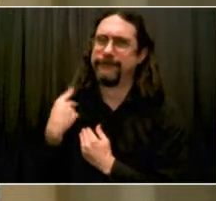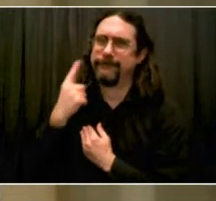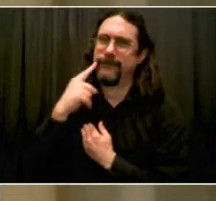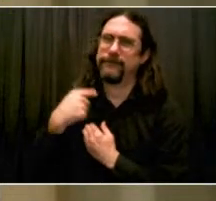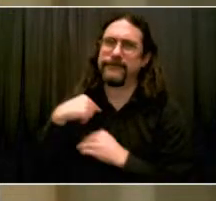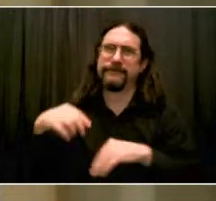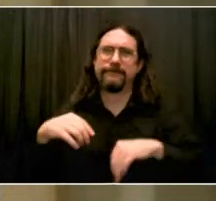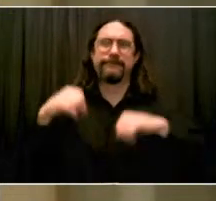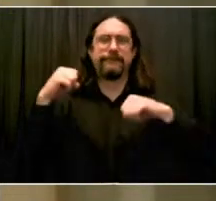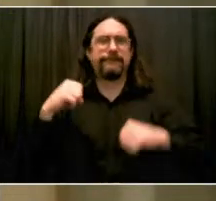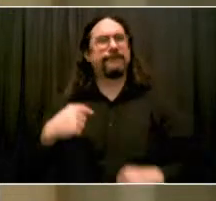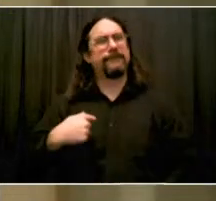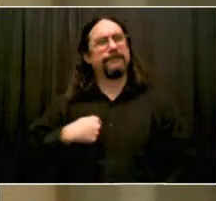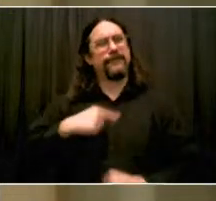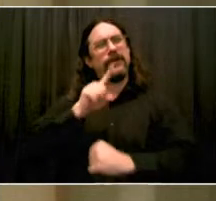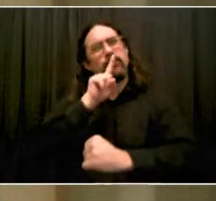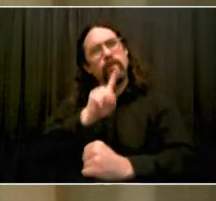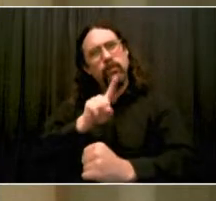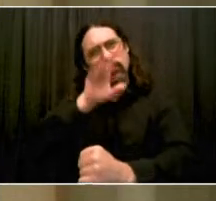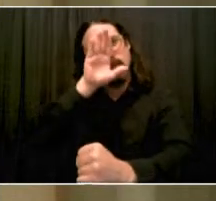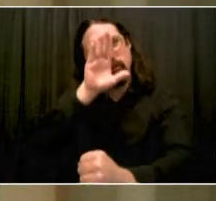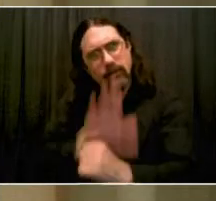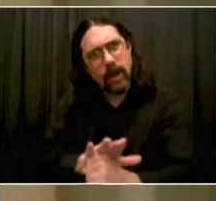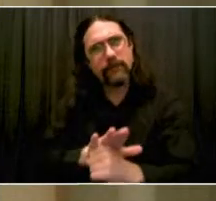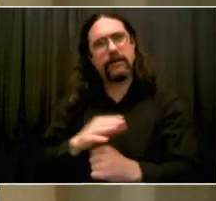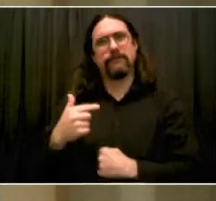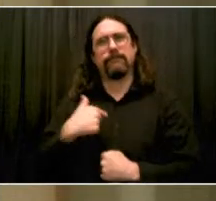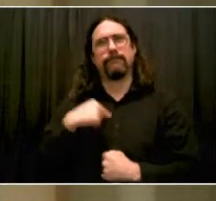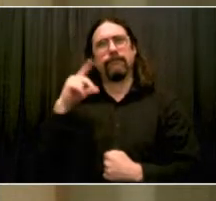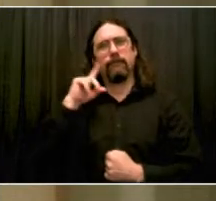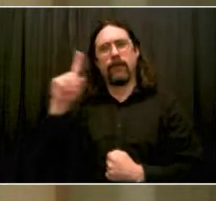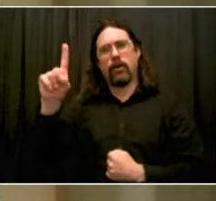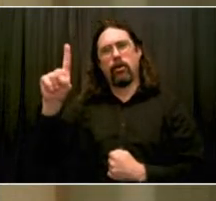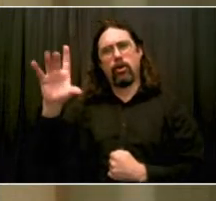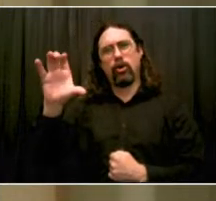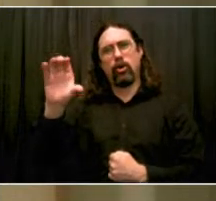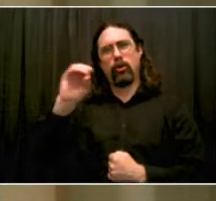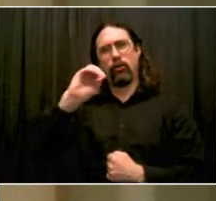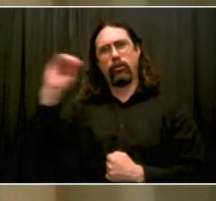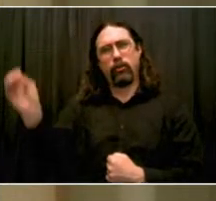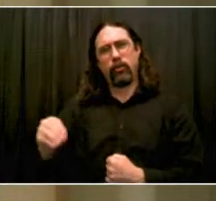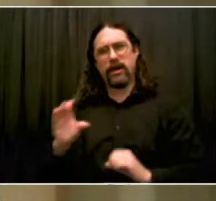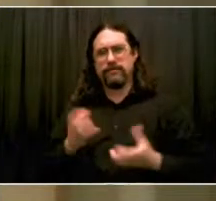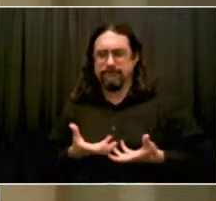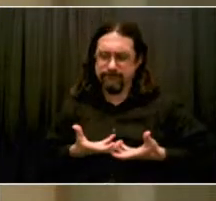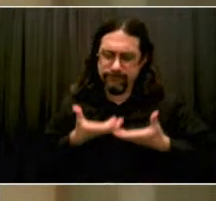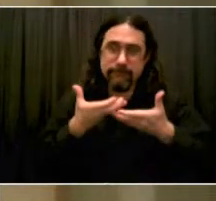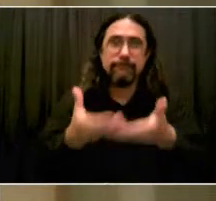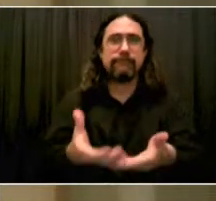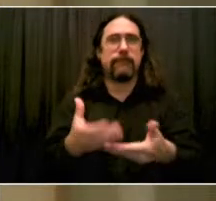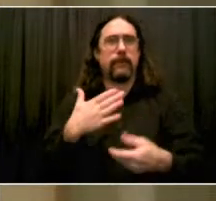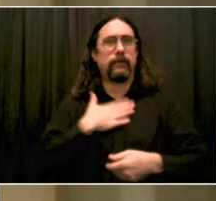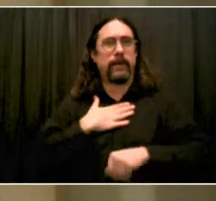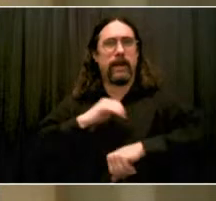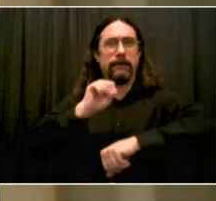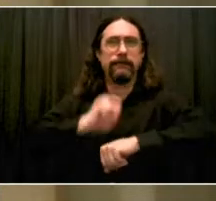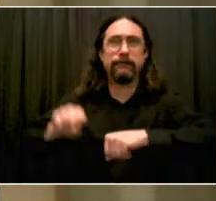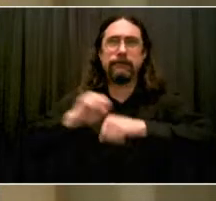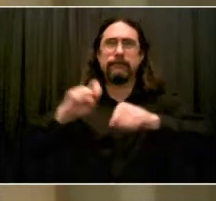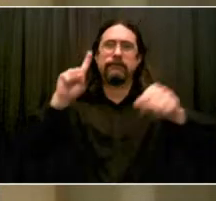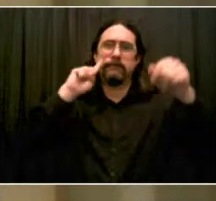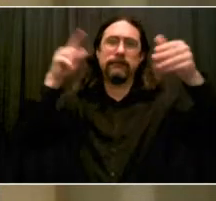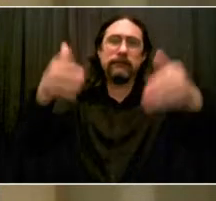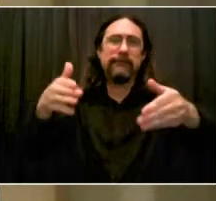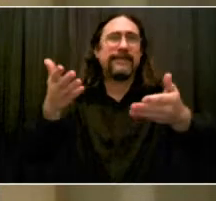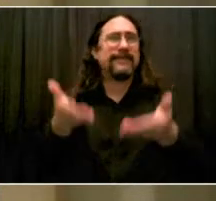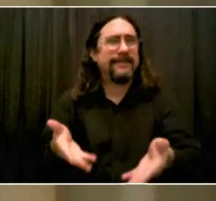help bring back New York. The recovery is happening. It's an amazing confluence that I get to have